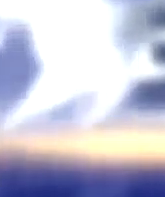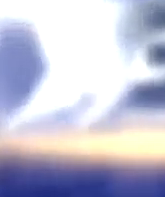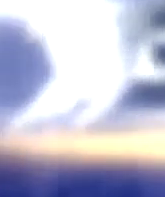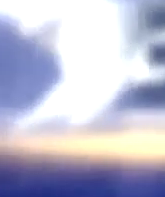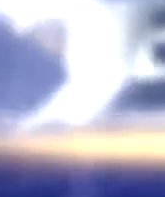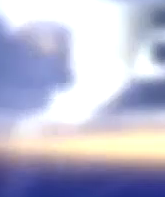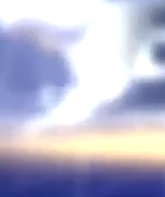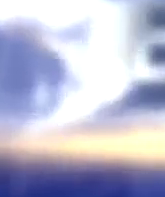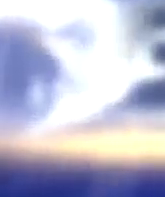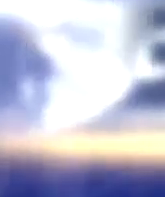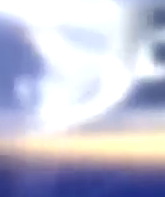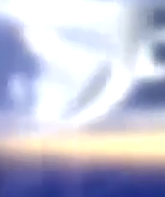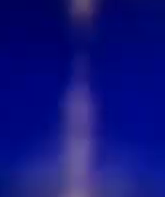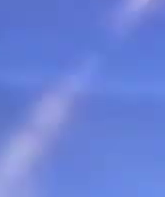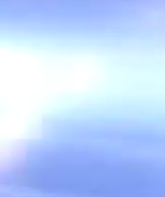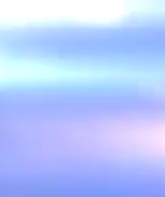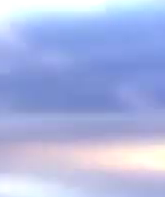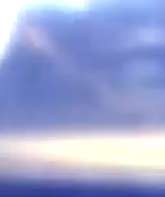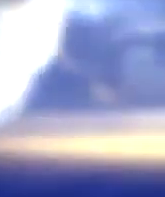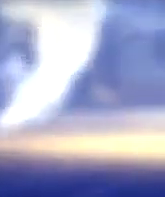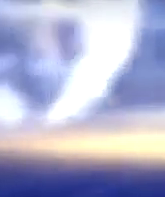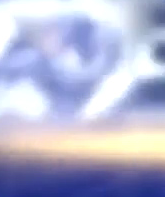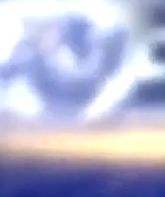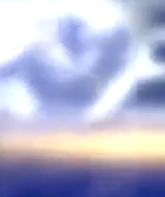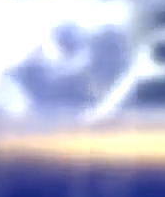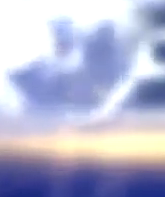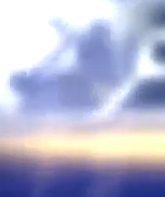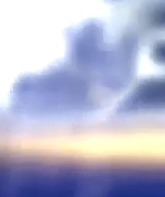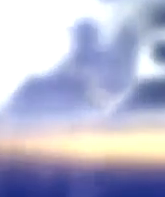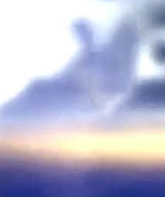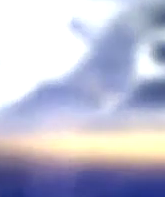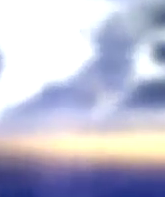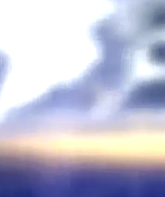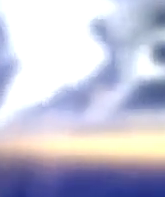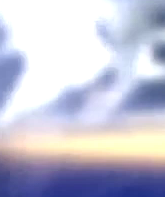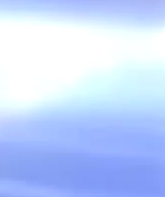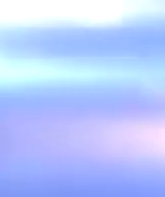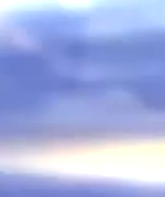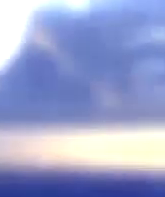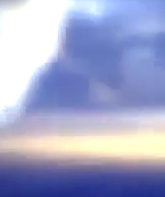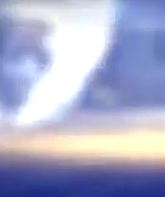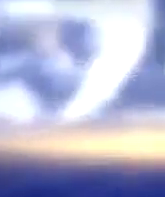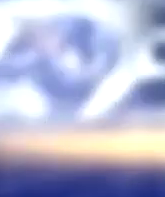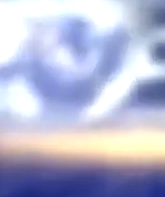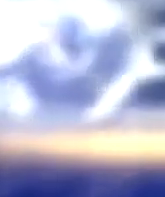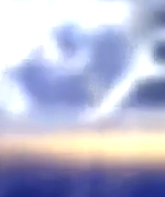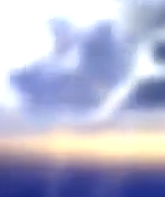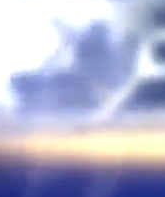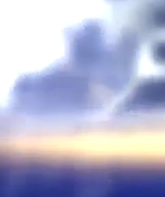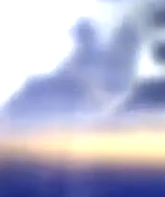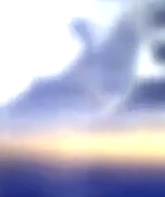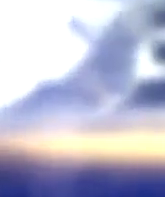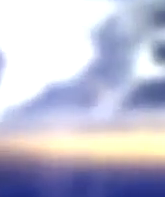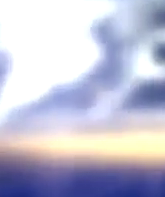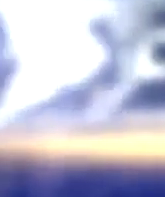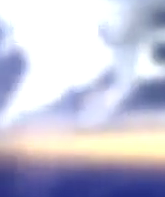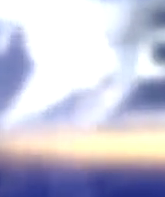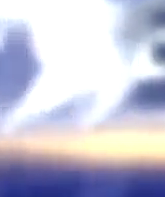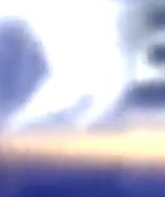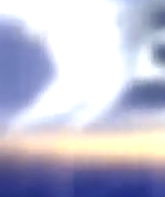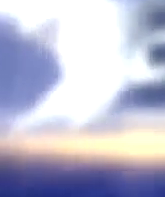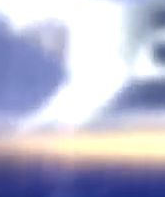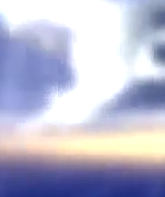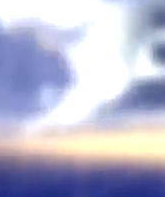Parcel Service, UPS, has agreed to buy rival company TNT in a €5.2 billion, $6.8 billion deal.